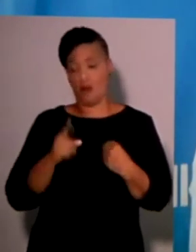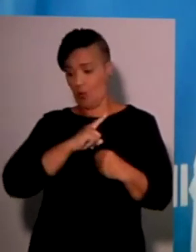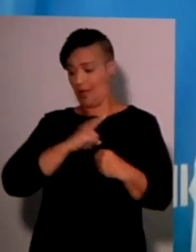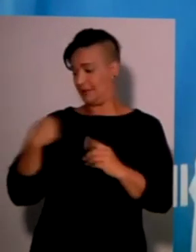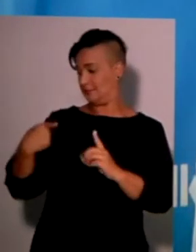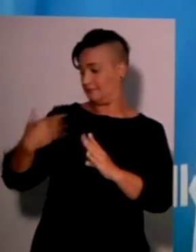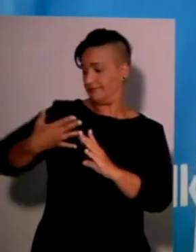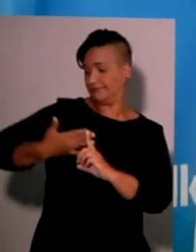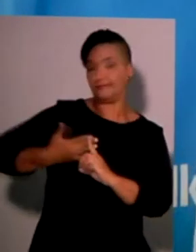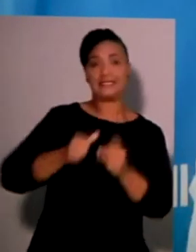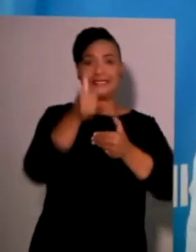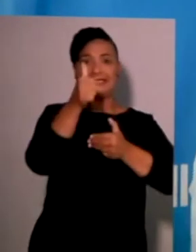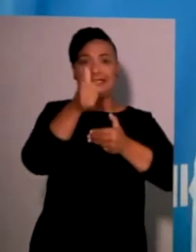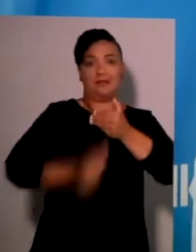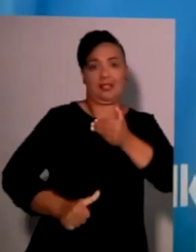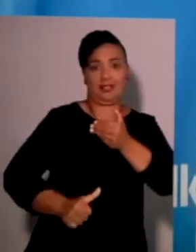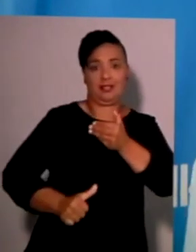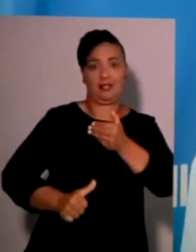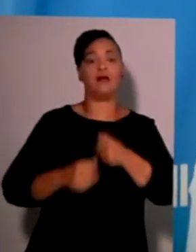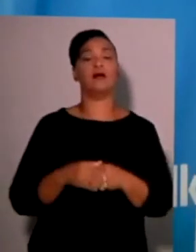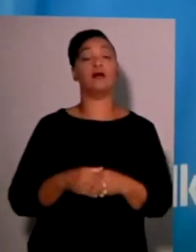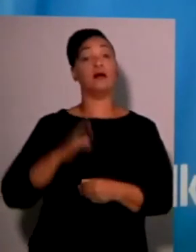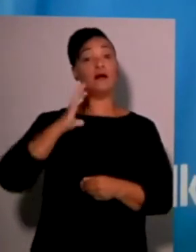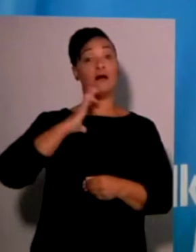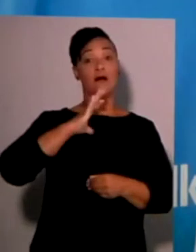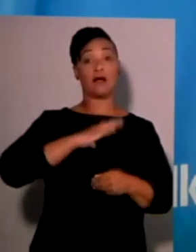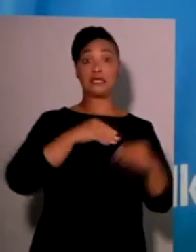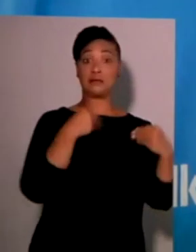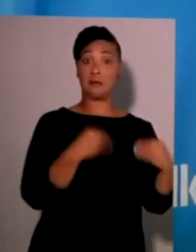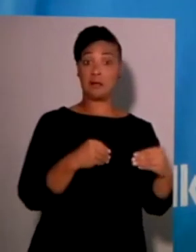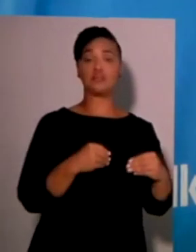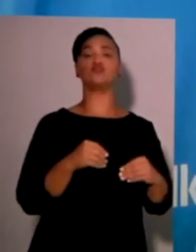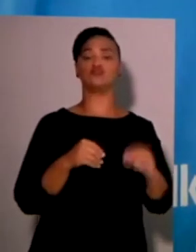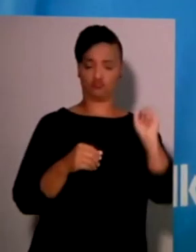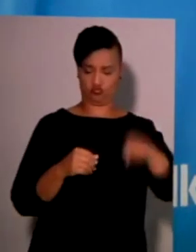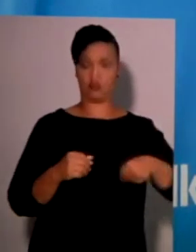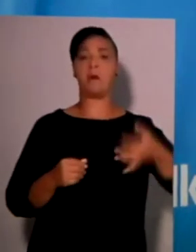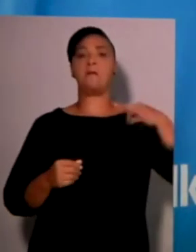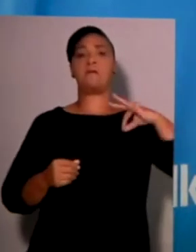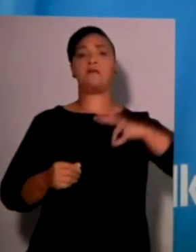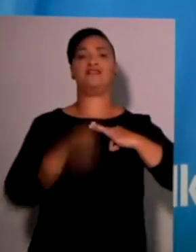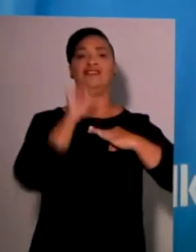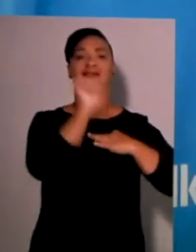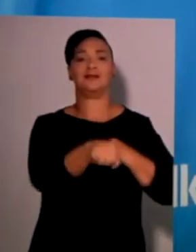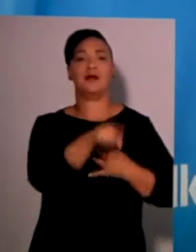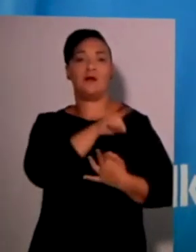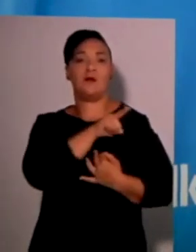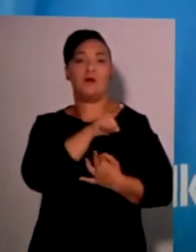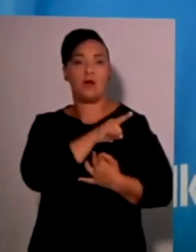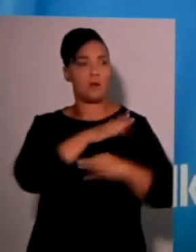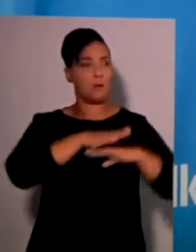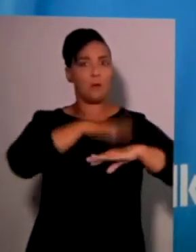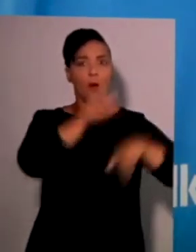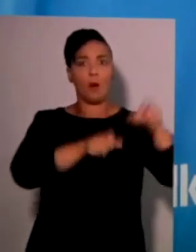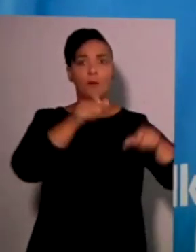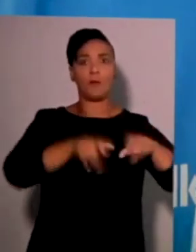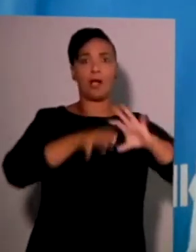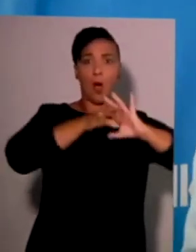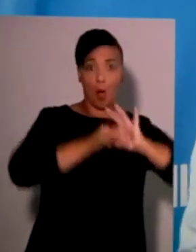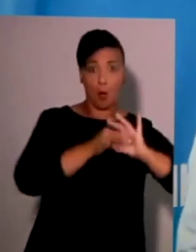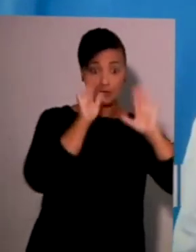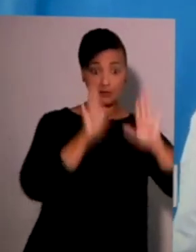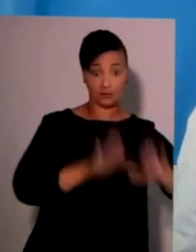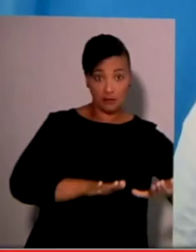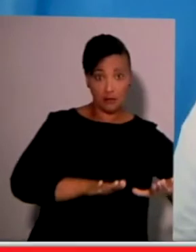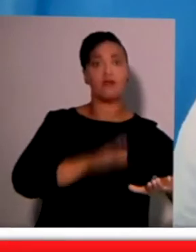year. The consumer business, on the one hand, benefited a lot from increasing demand with people